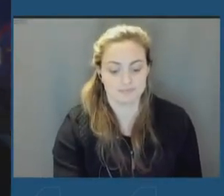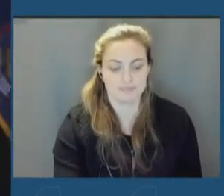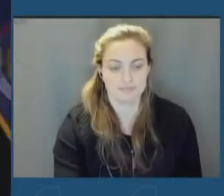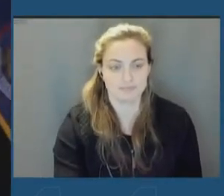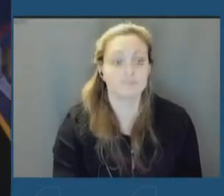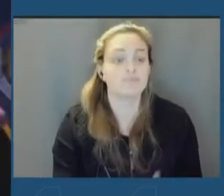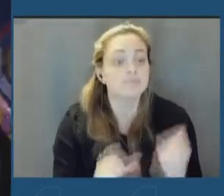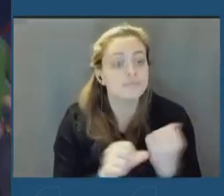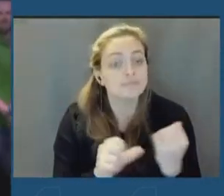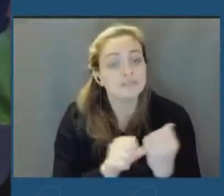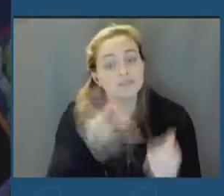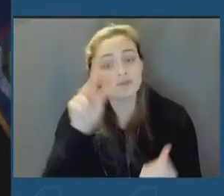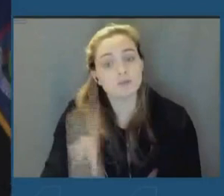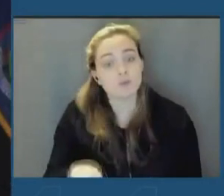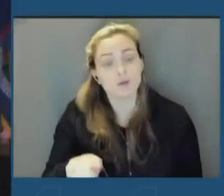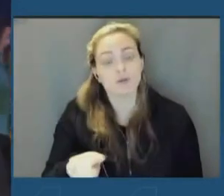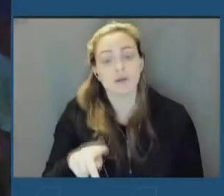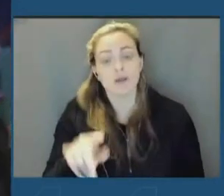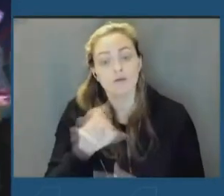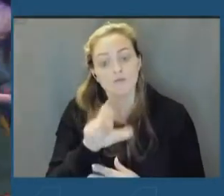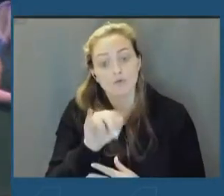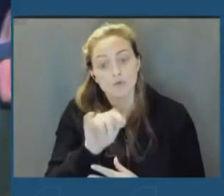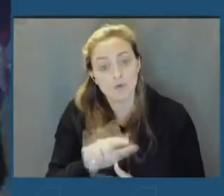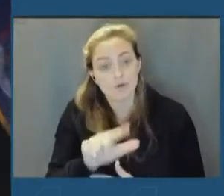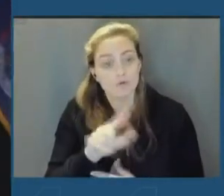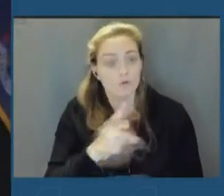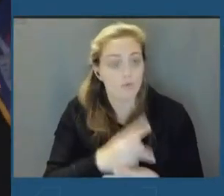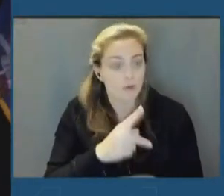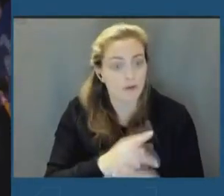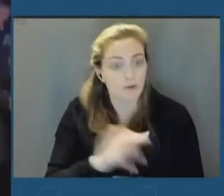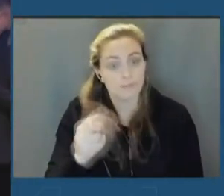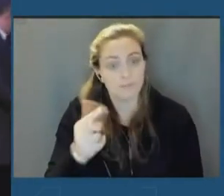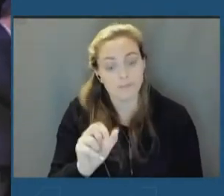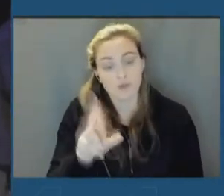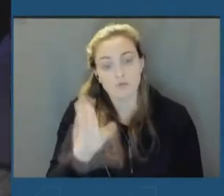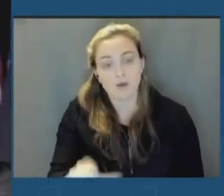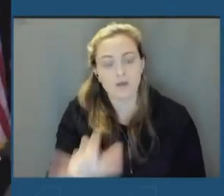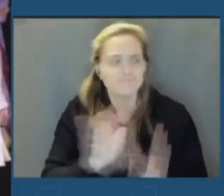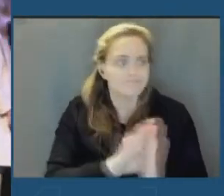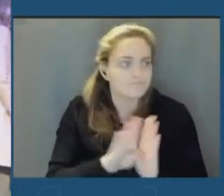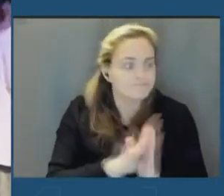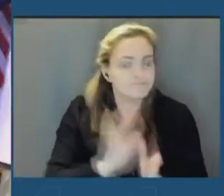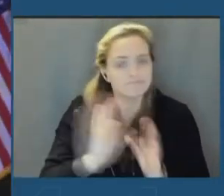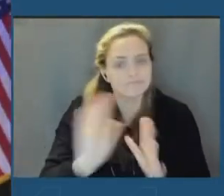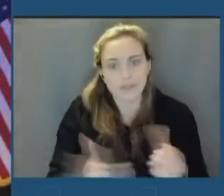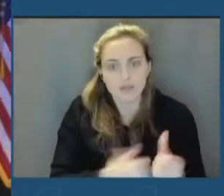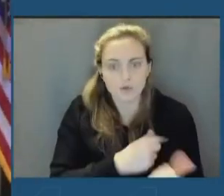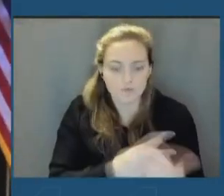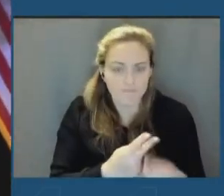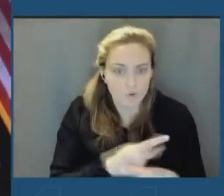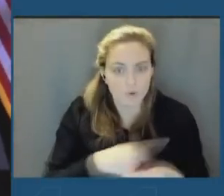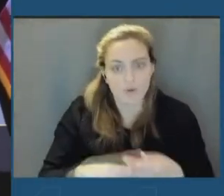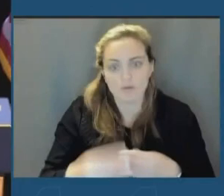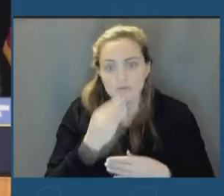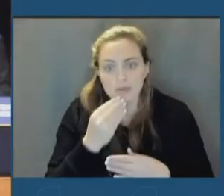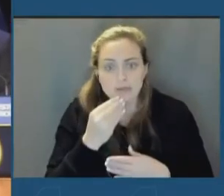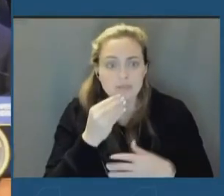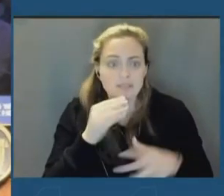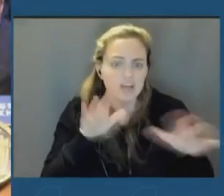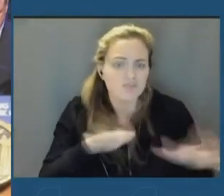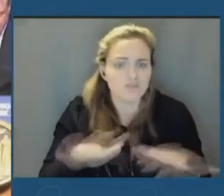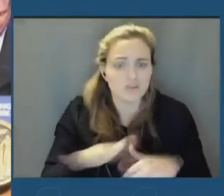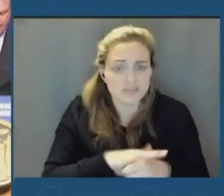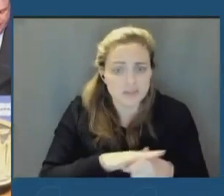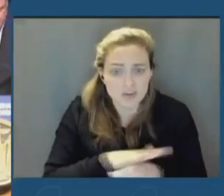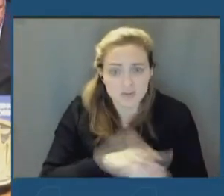Assistant Vice President of Critical Care Emergency Service, Meg Riley, developed a plan to furnish meals and rest areas for staff who were